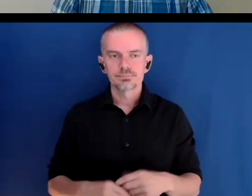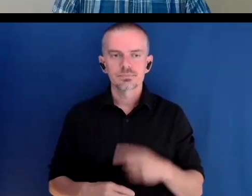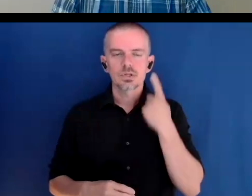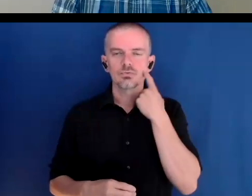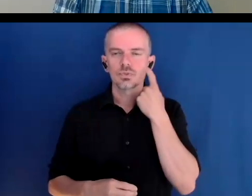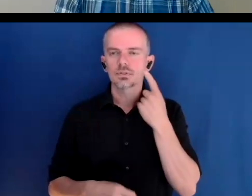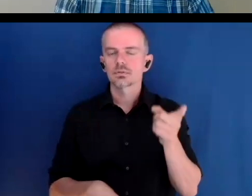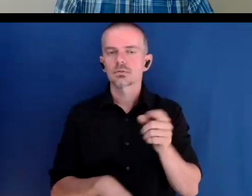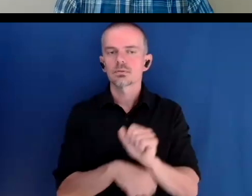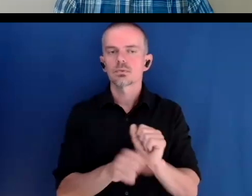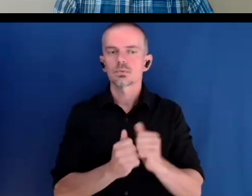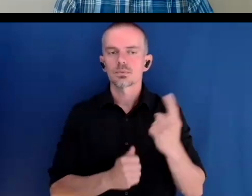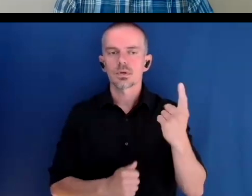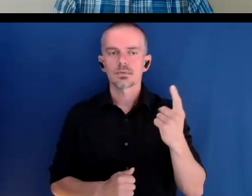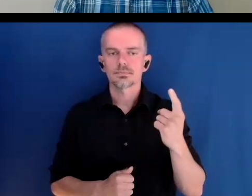with a